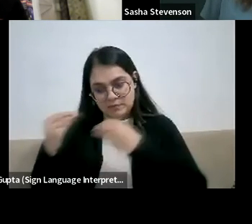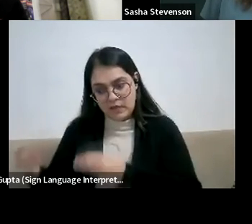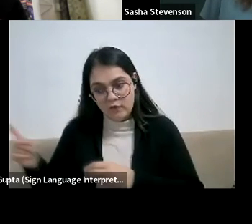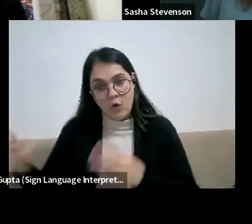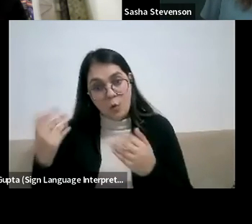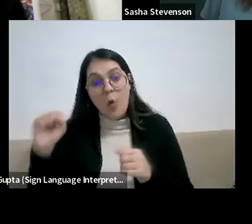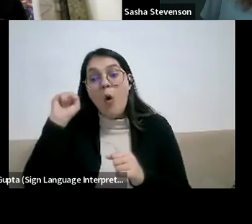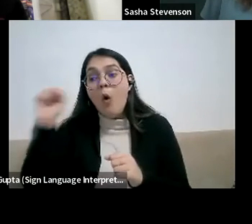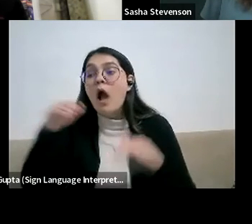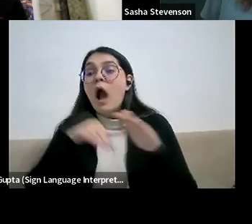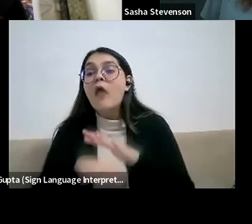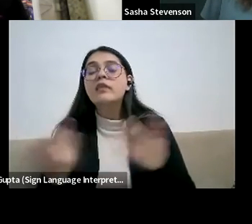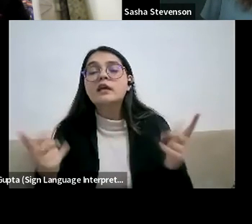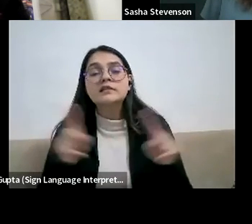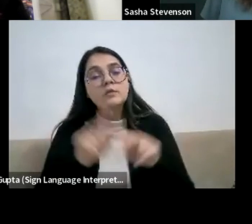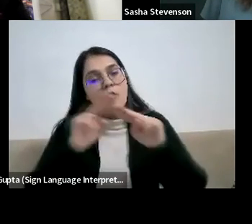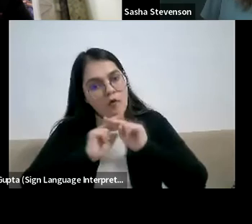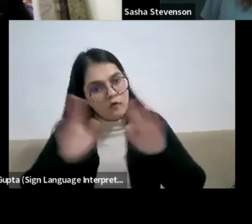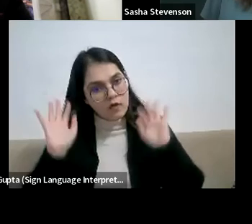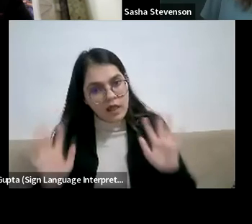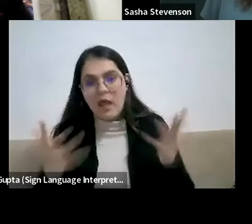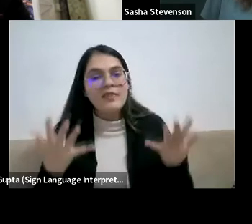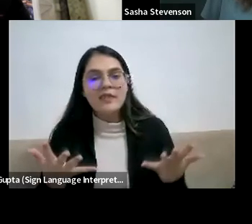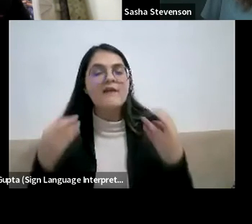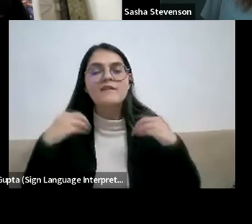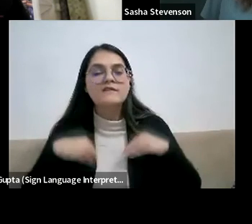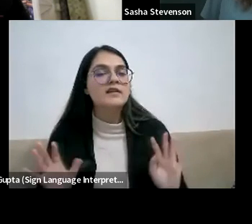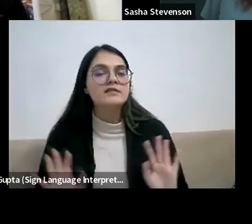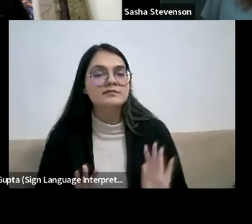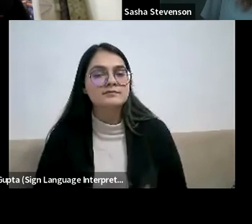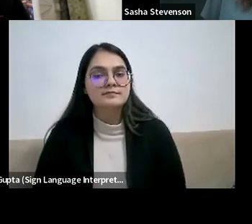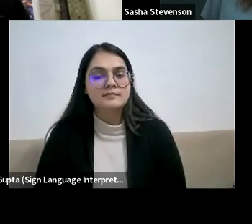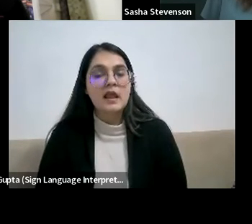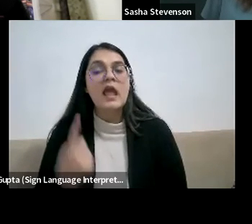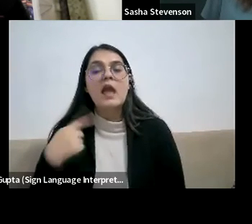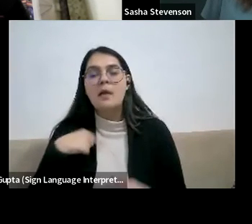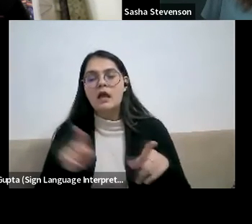empty vessels. So, for example, if